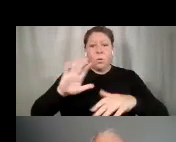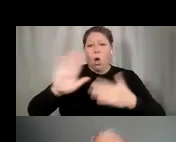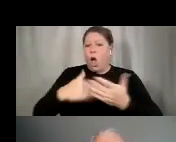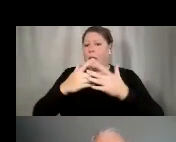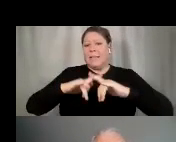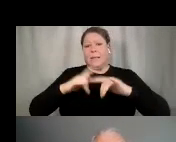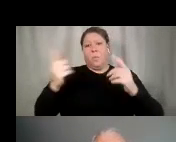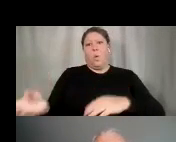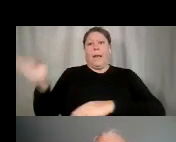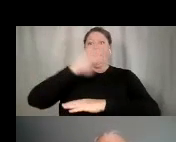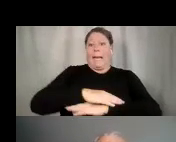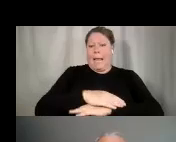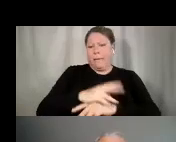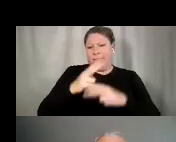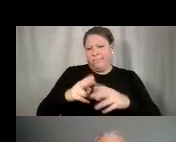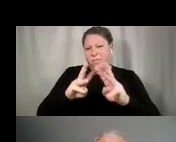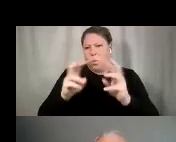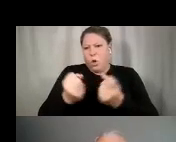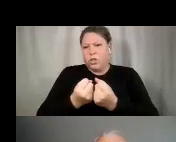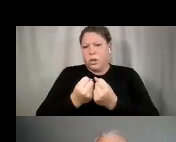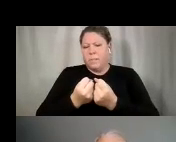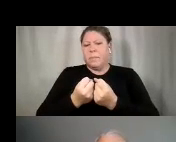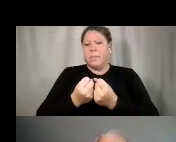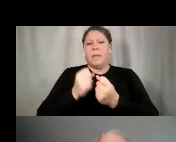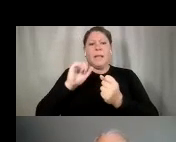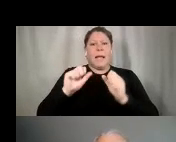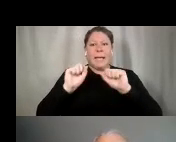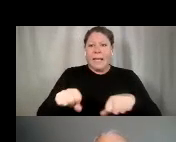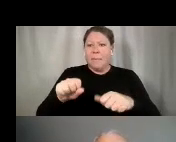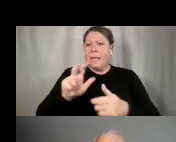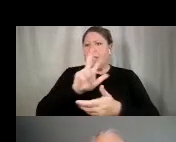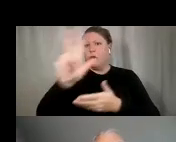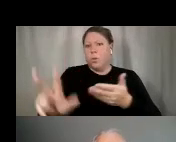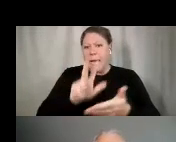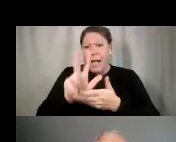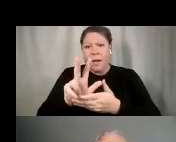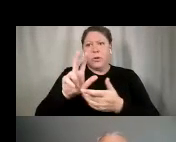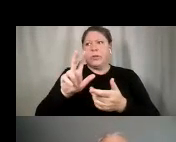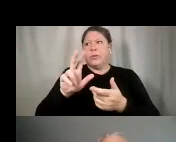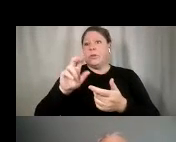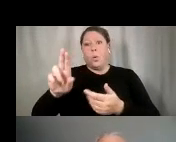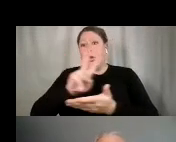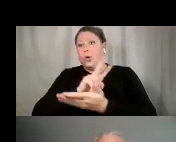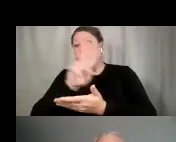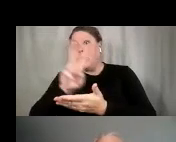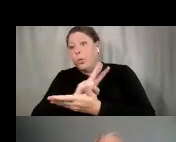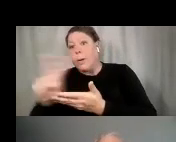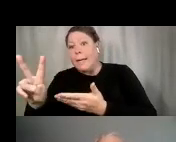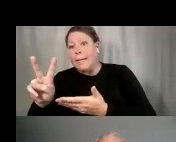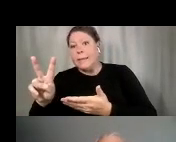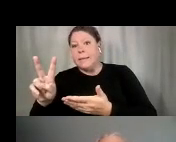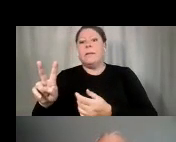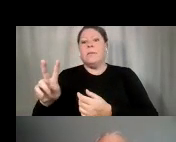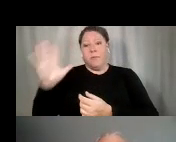different names around them. These can be workshops that last between 3 hours and 2 weeks. The 2 weeks ones